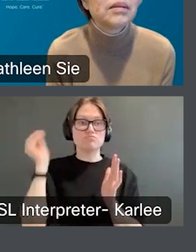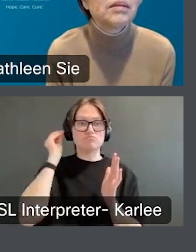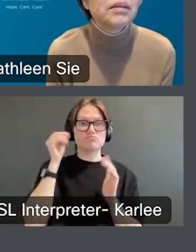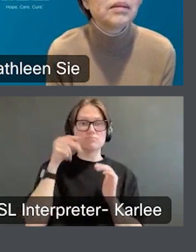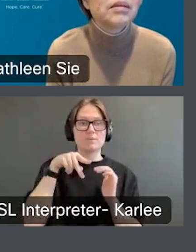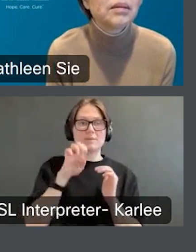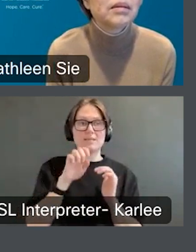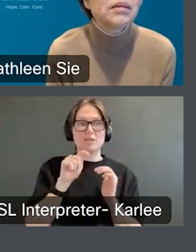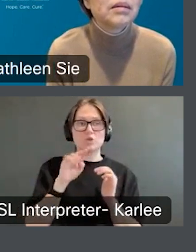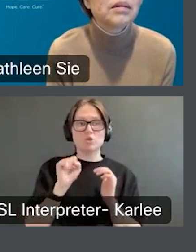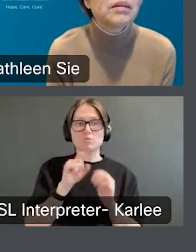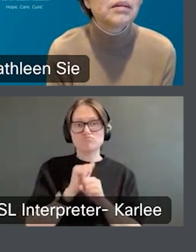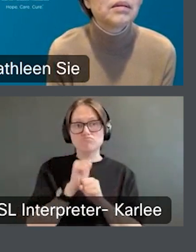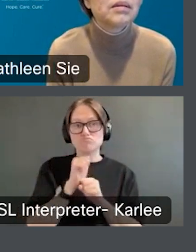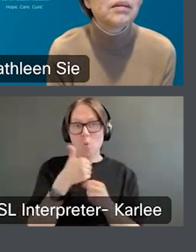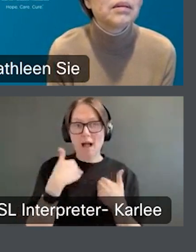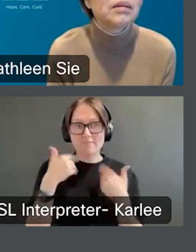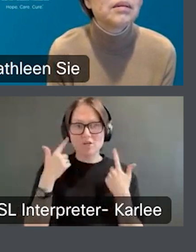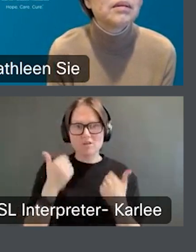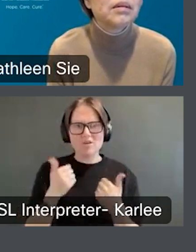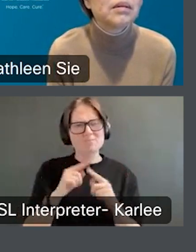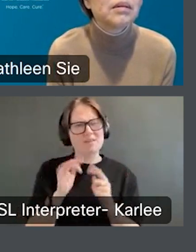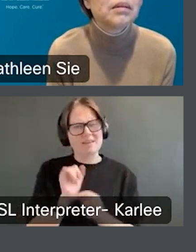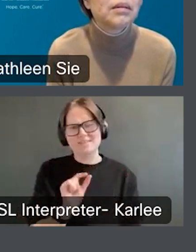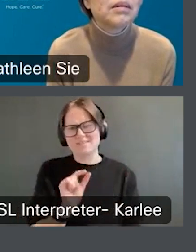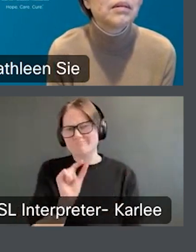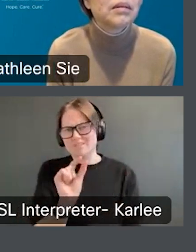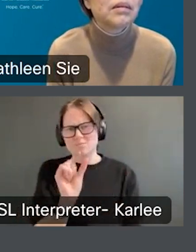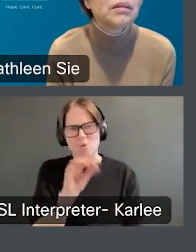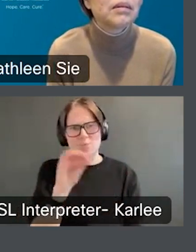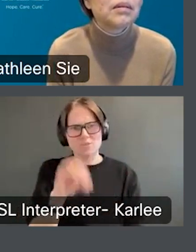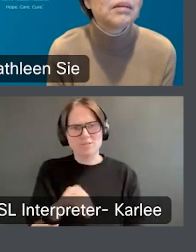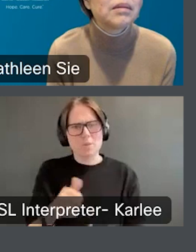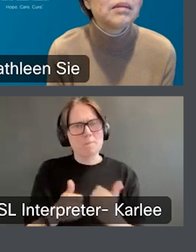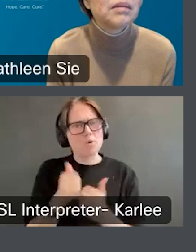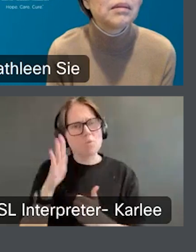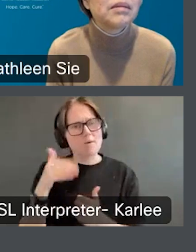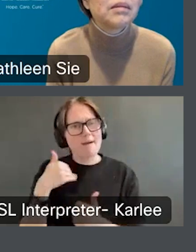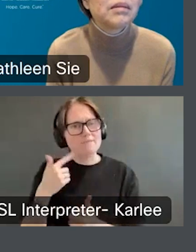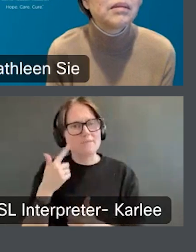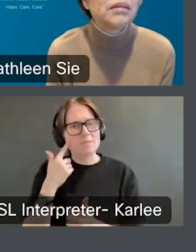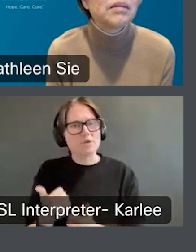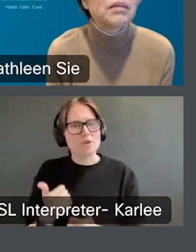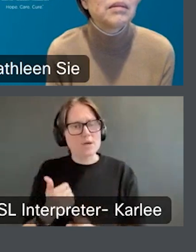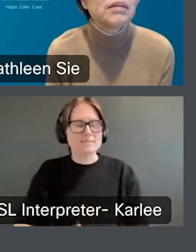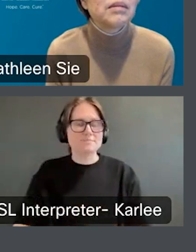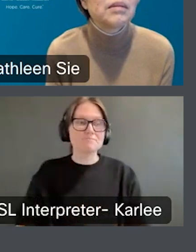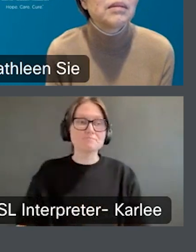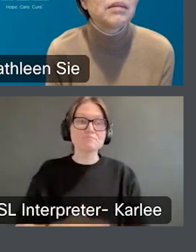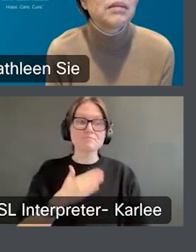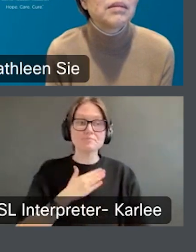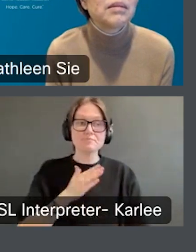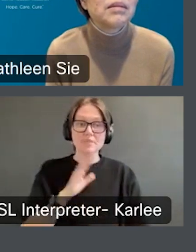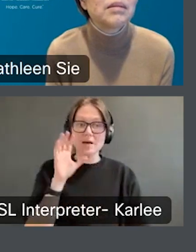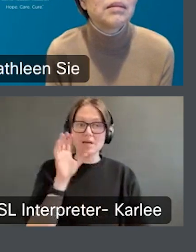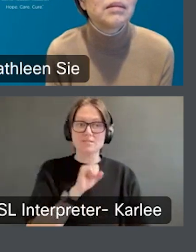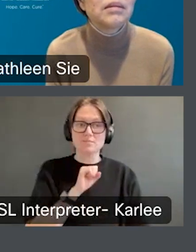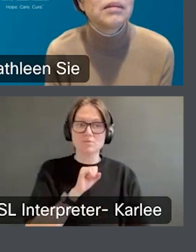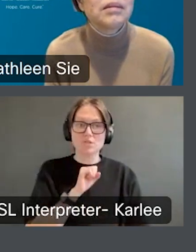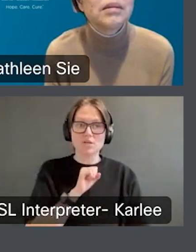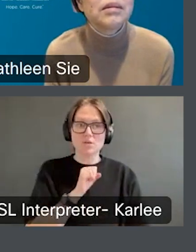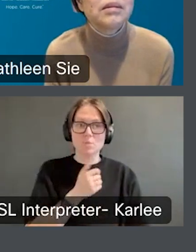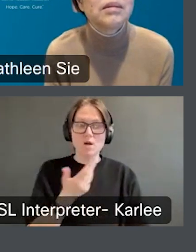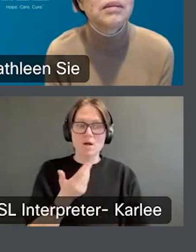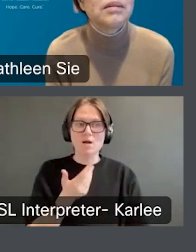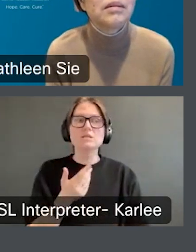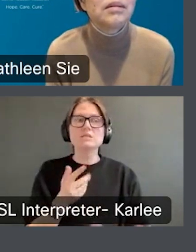pretty small percentage of the kids. Most of them are going to have some. My assumption is that sometimes children can